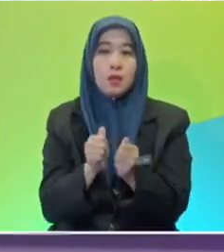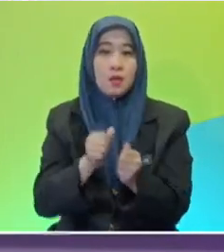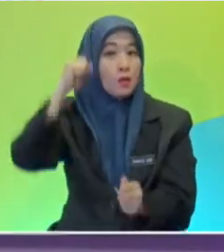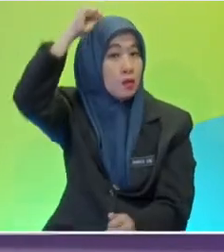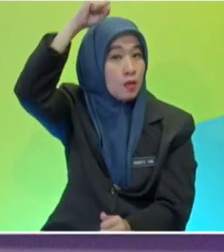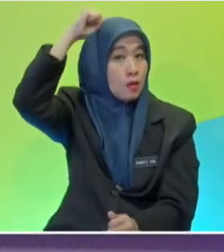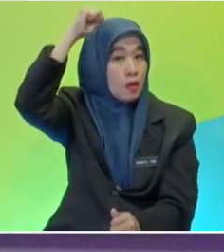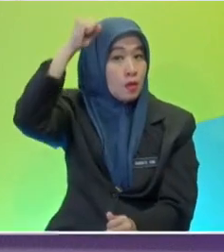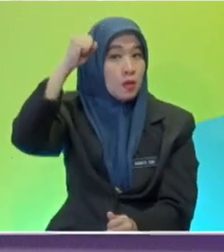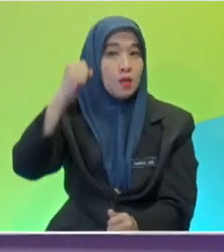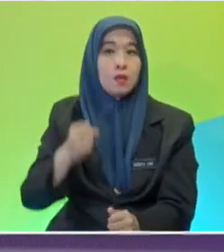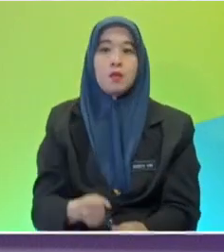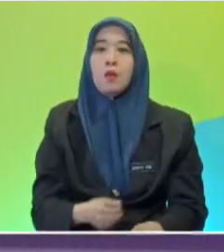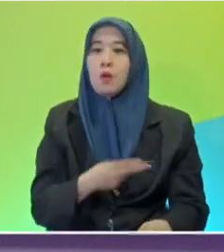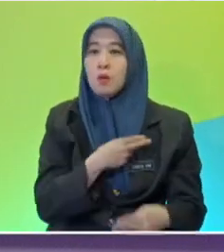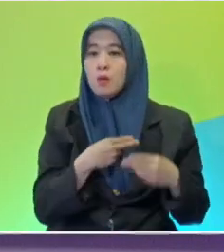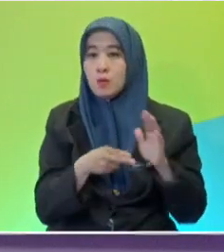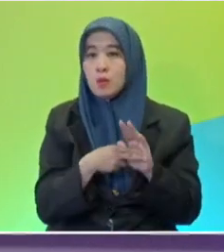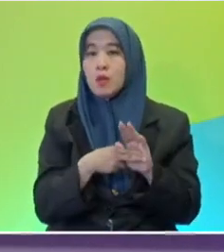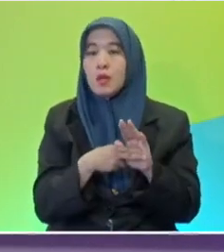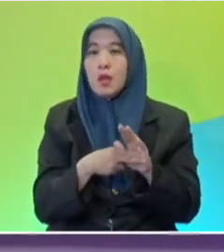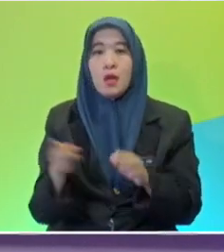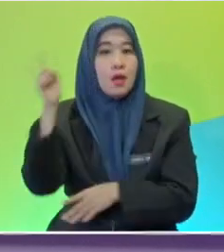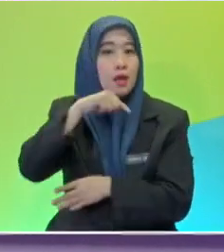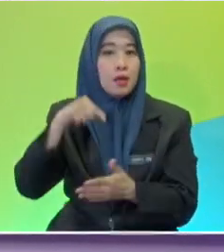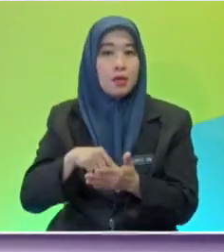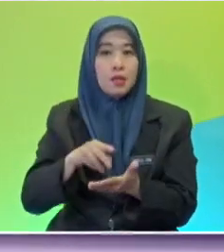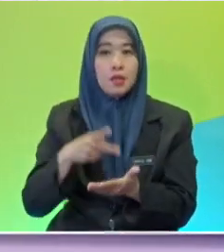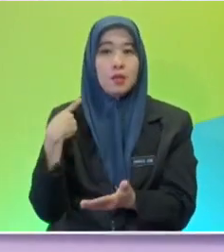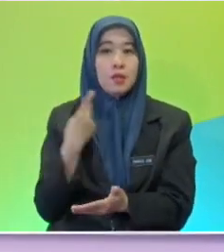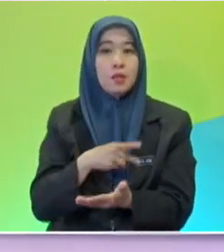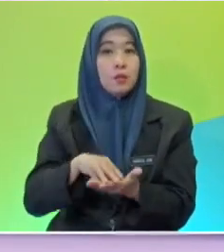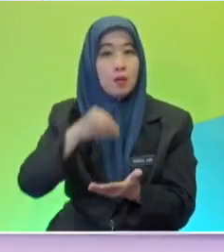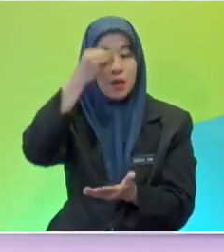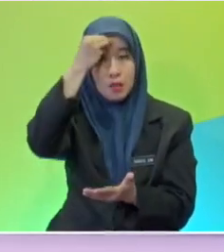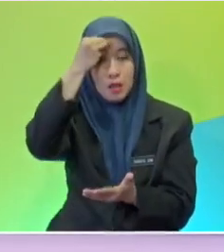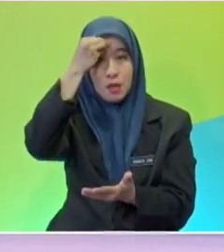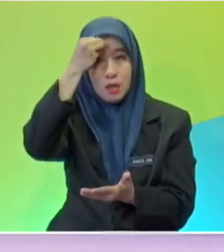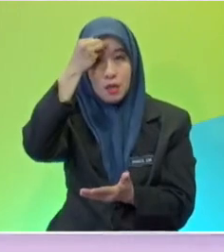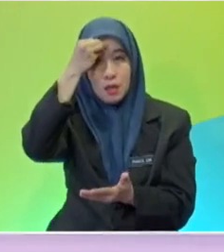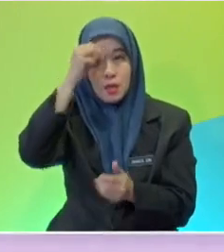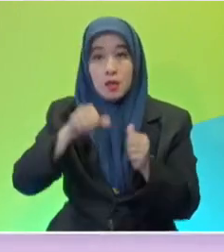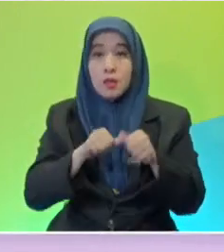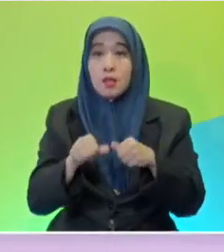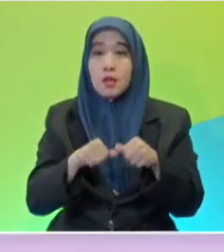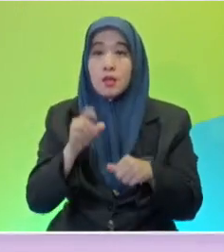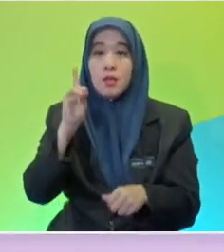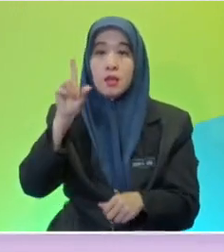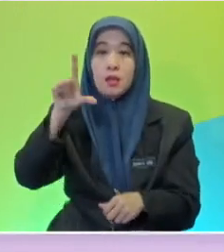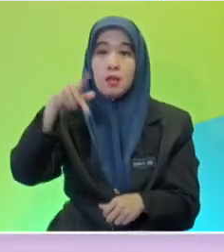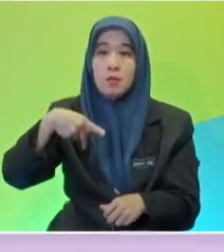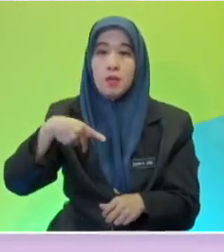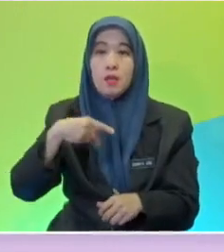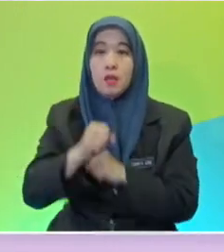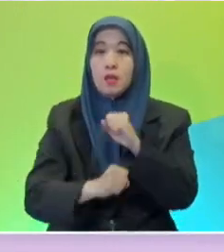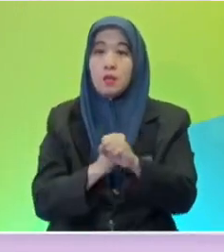Steven, as your host. And for today, our lesson is Science DLP for Year 2. And